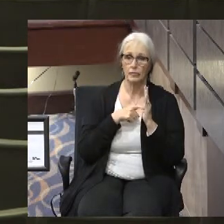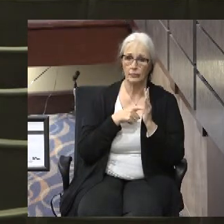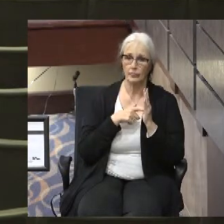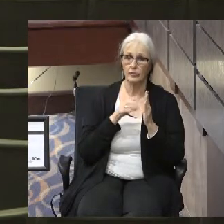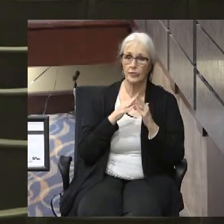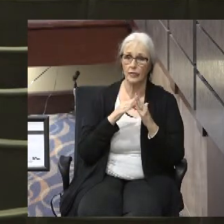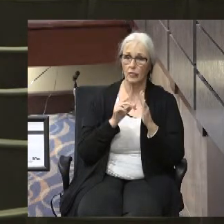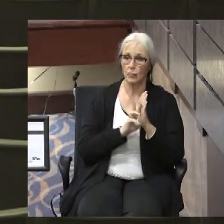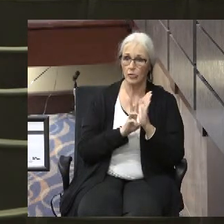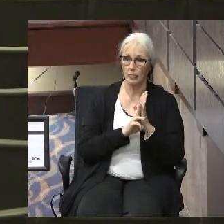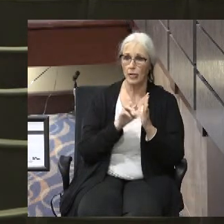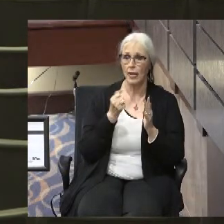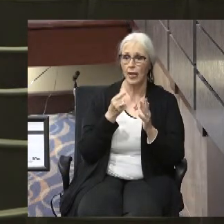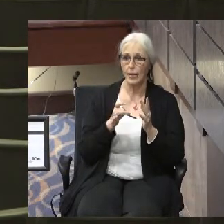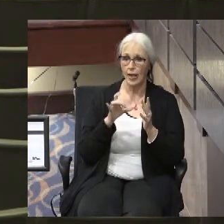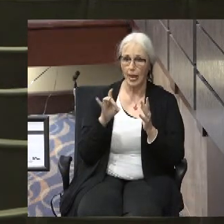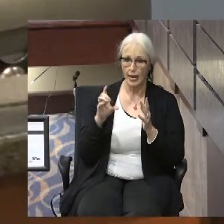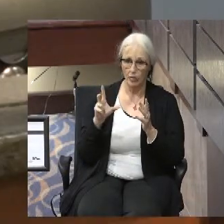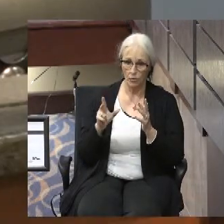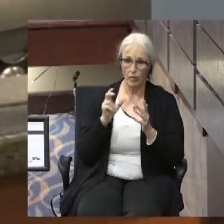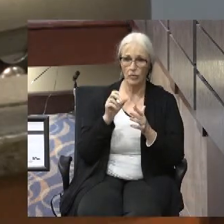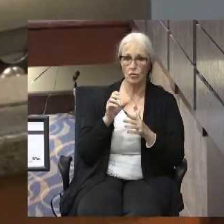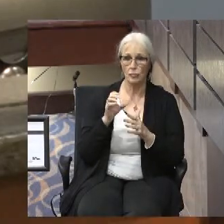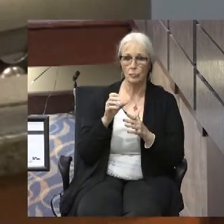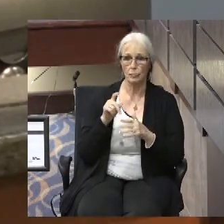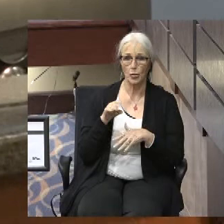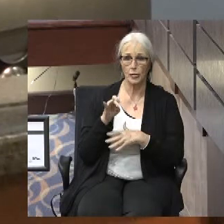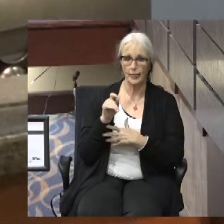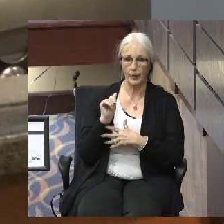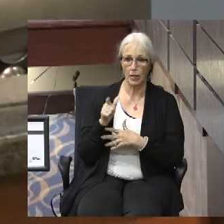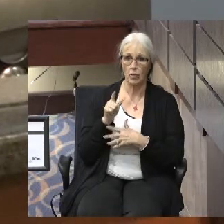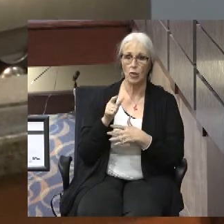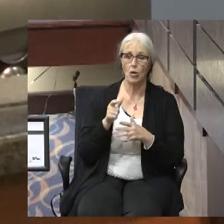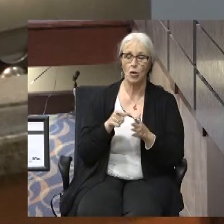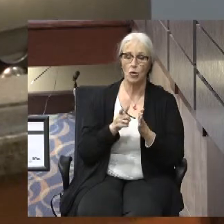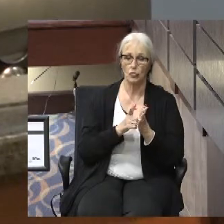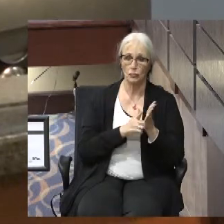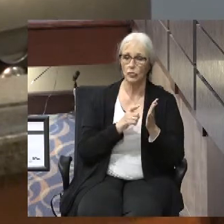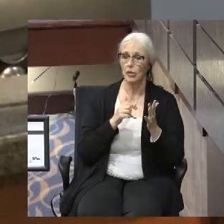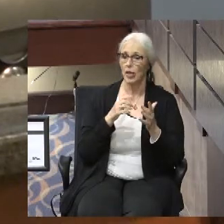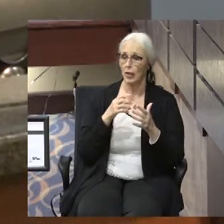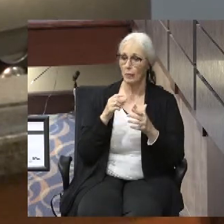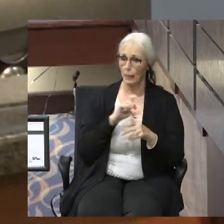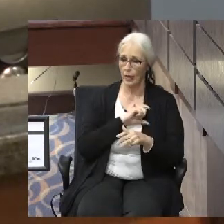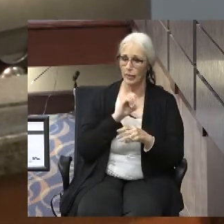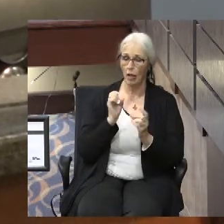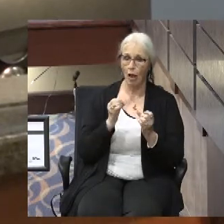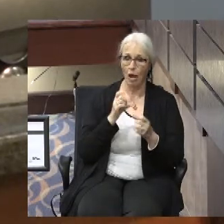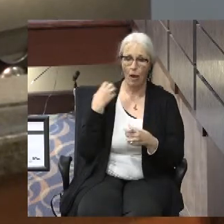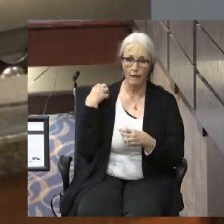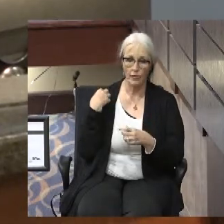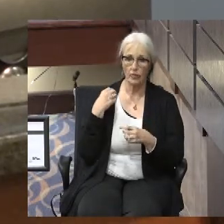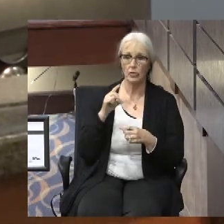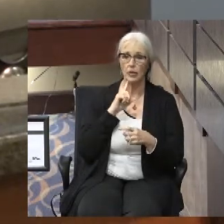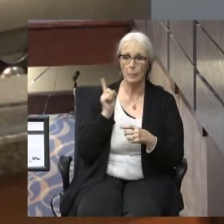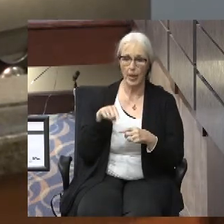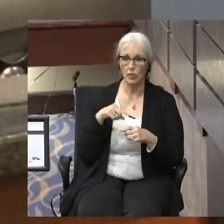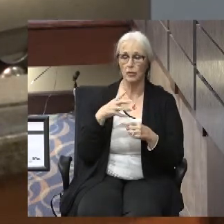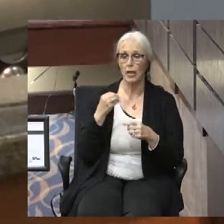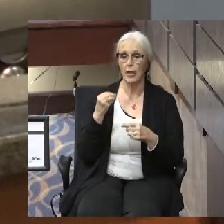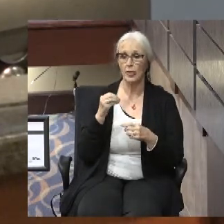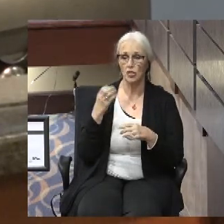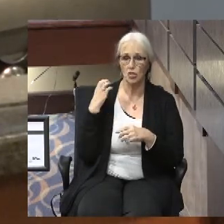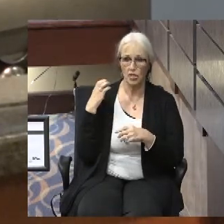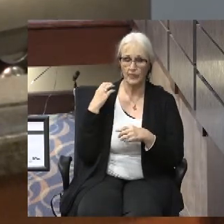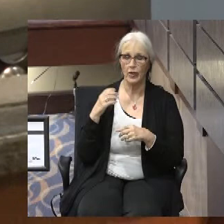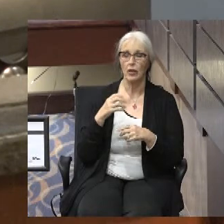Section 1883 and Chapter 18 Personnel, the Code of Ordinances, providing the number of police officers, police sergeants, police commanders, and assistant police chiefs